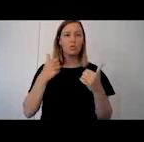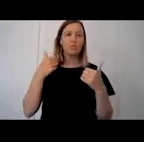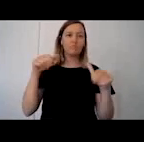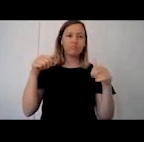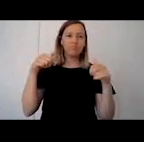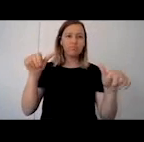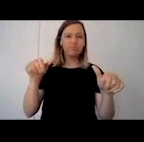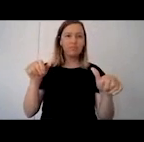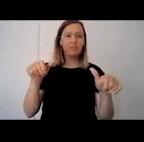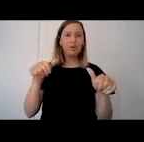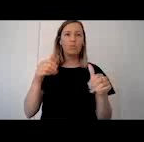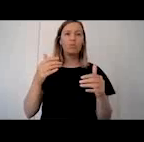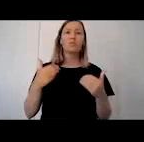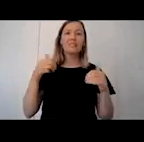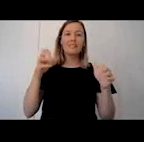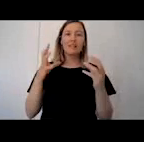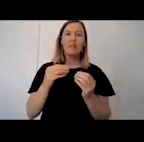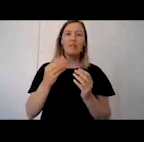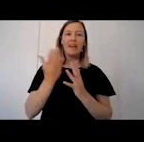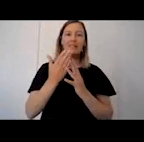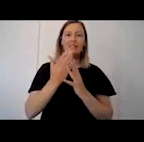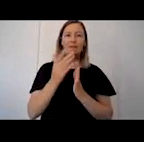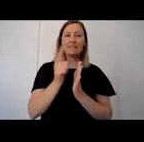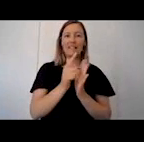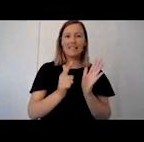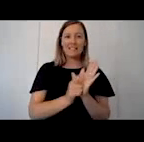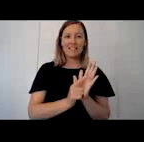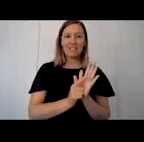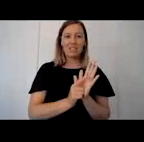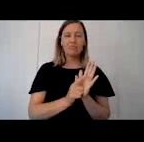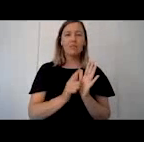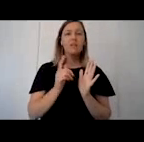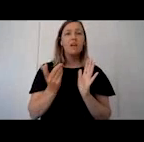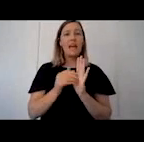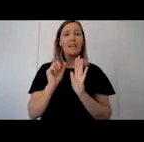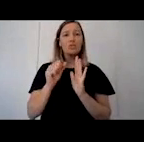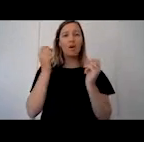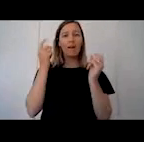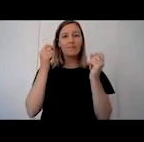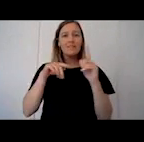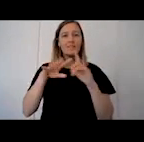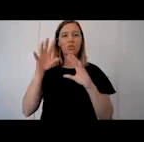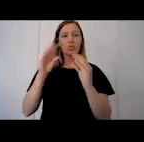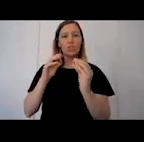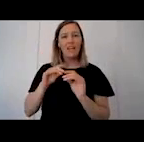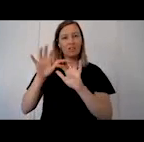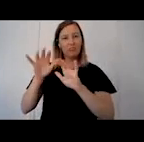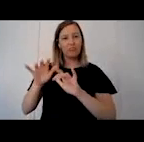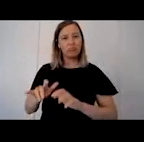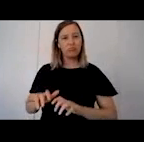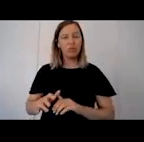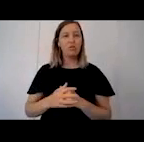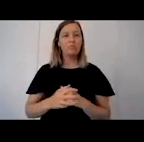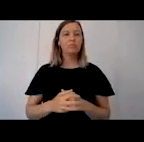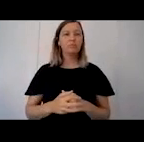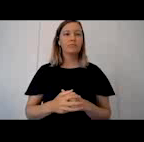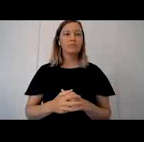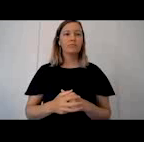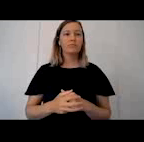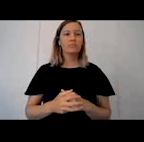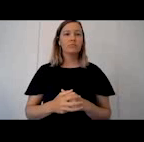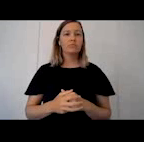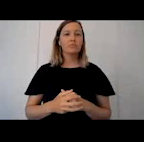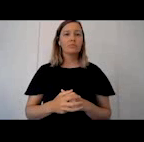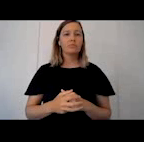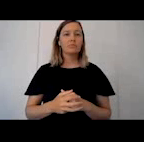the accessibility legislation. Put your ideas on the chat. And finally, by the